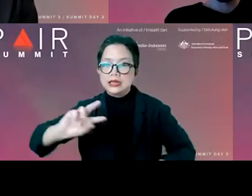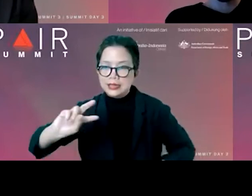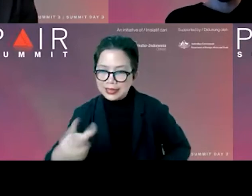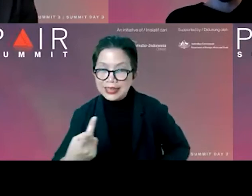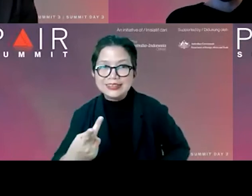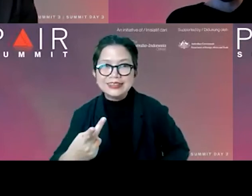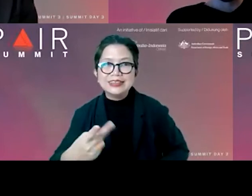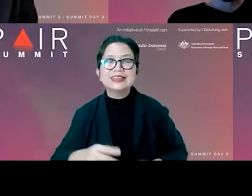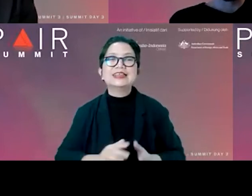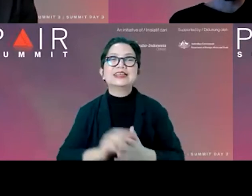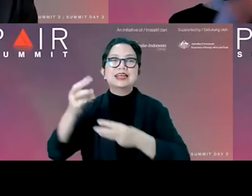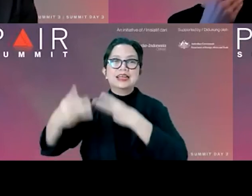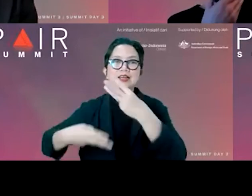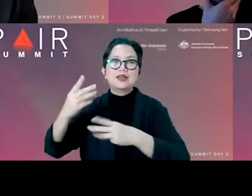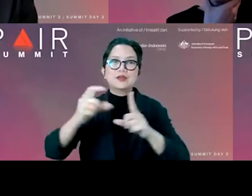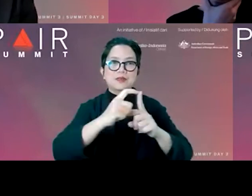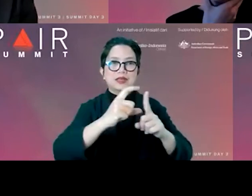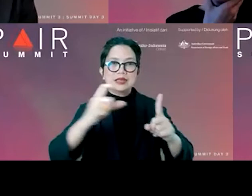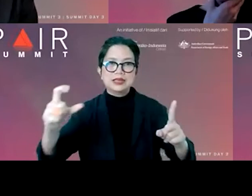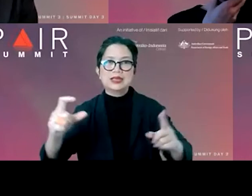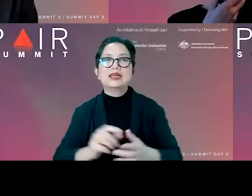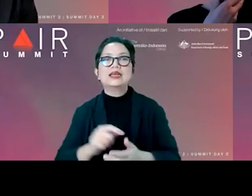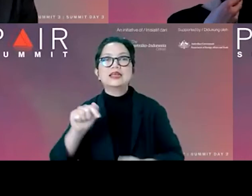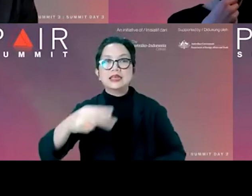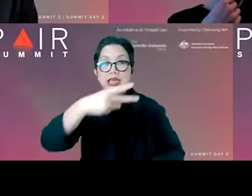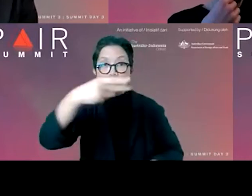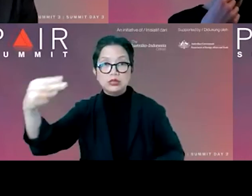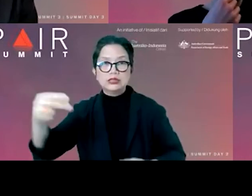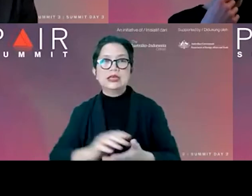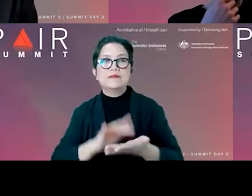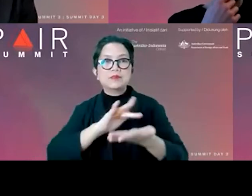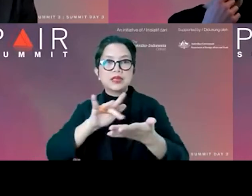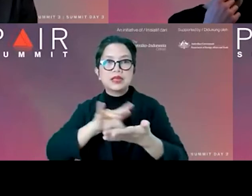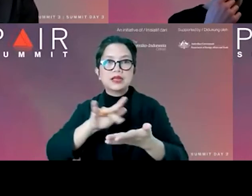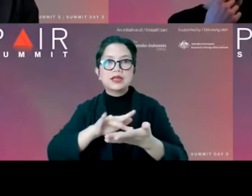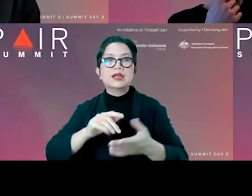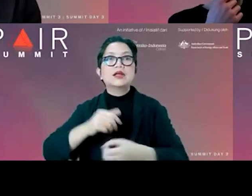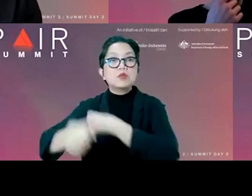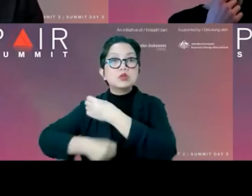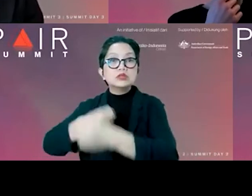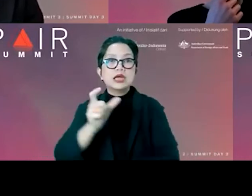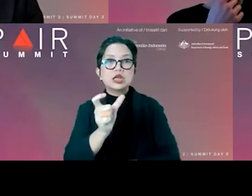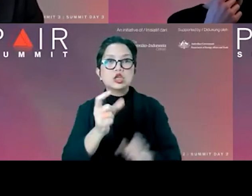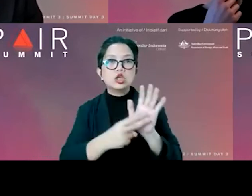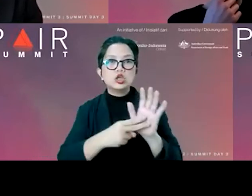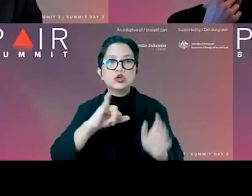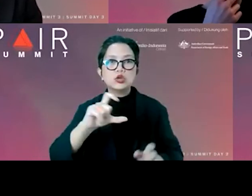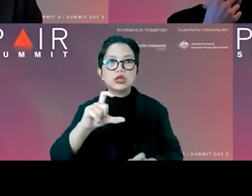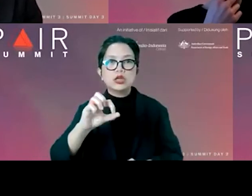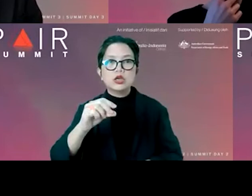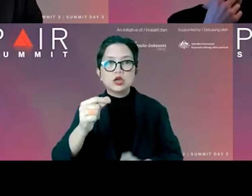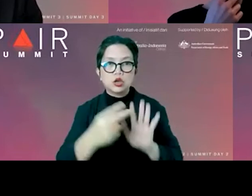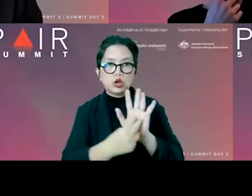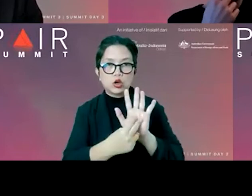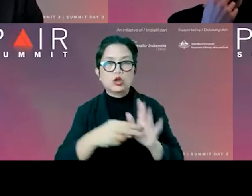unicorns that have been established in Indonesia, which are all around that digital economy. And in previous sessions that we've heard about the